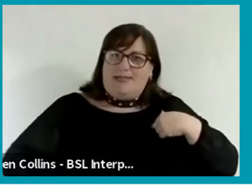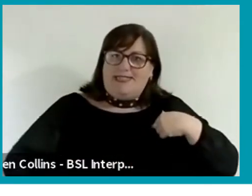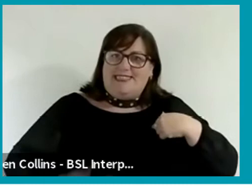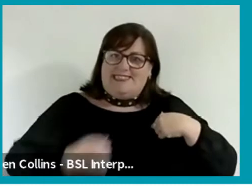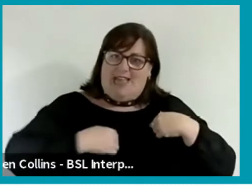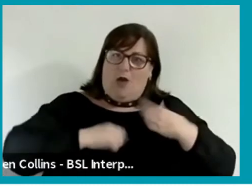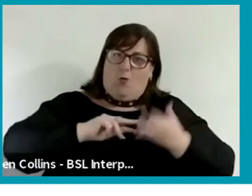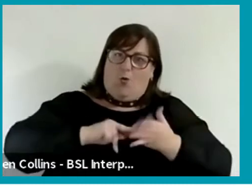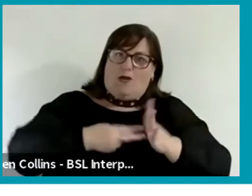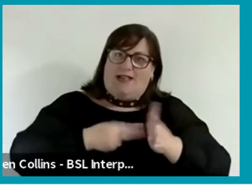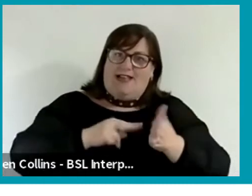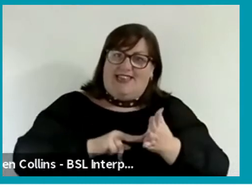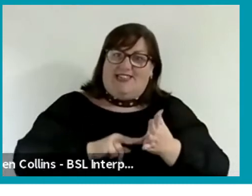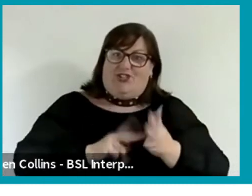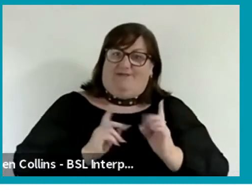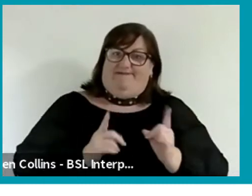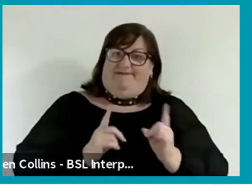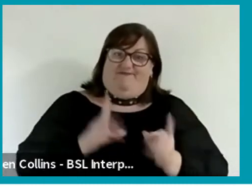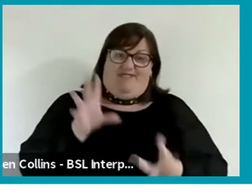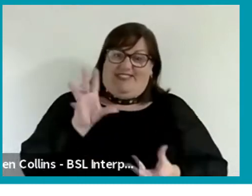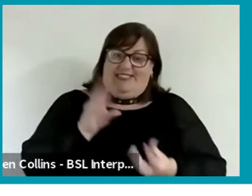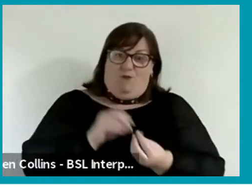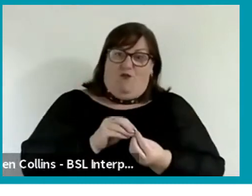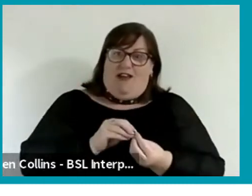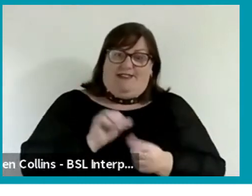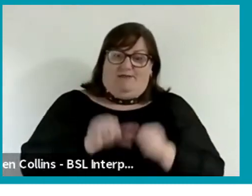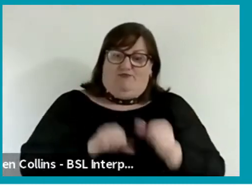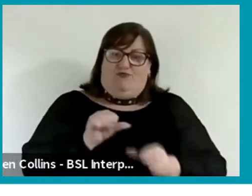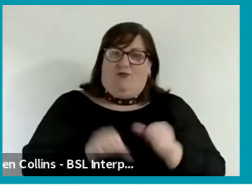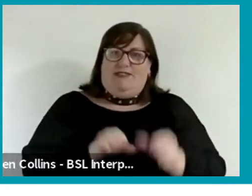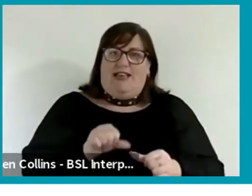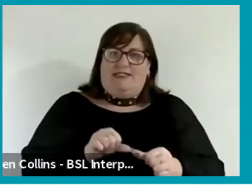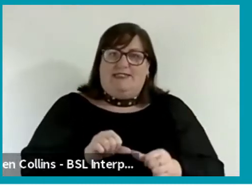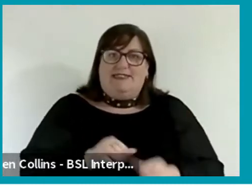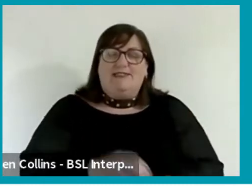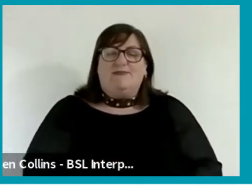of processes we have. Okay, thank you very much. That's a very thorough